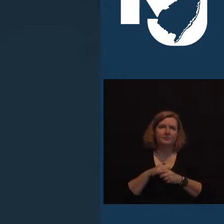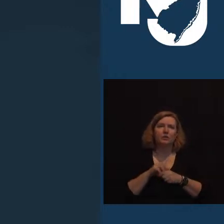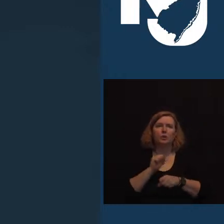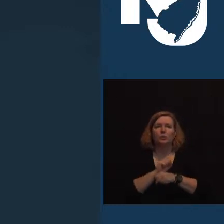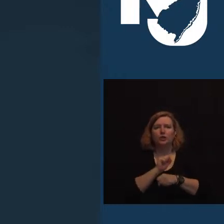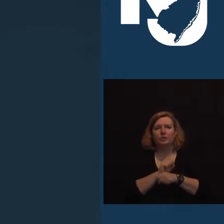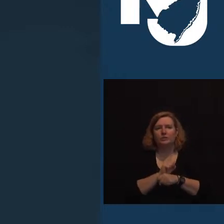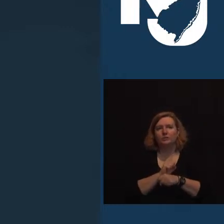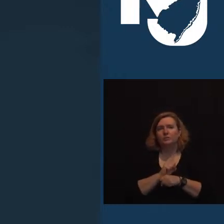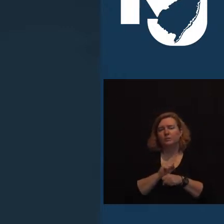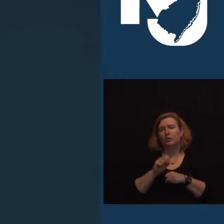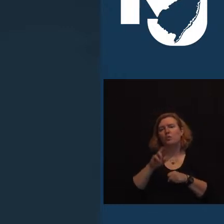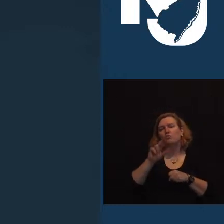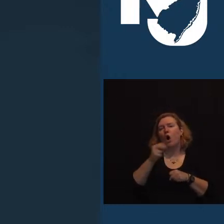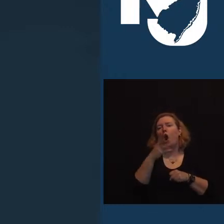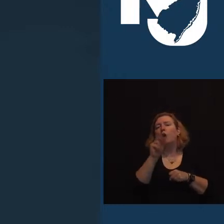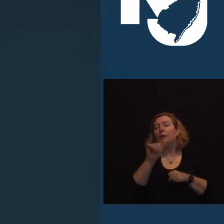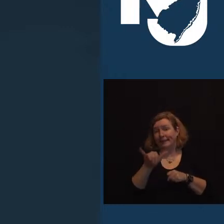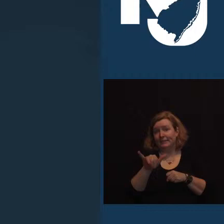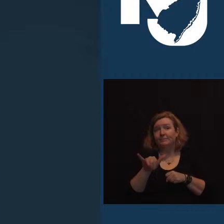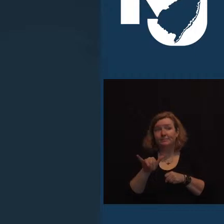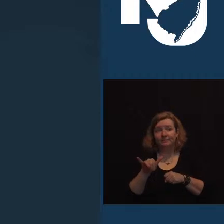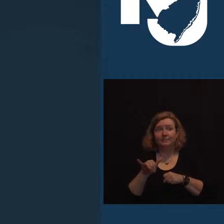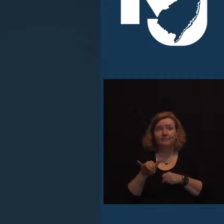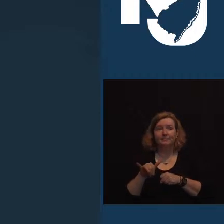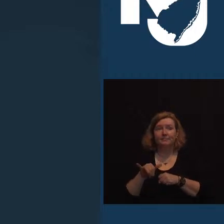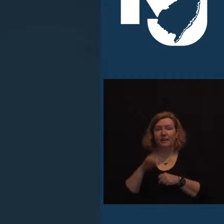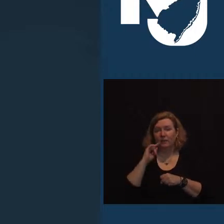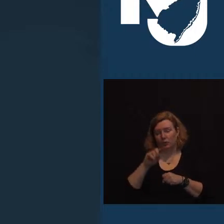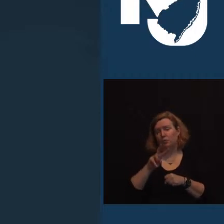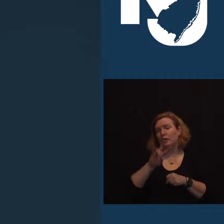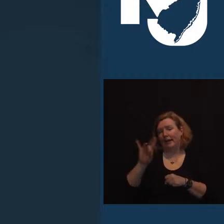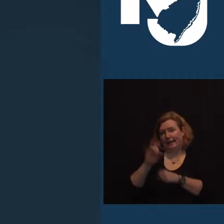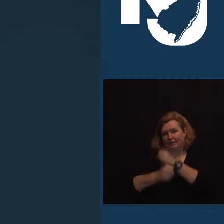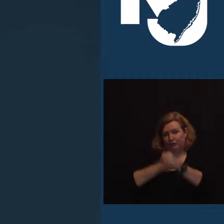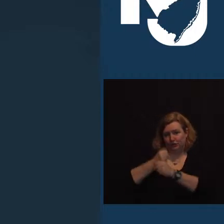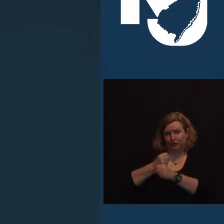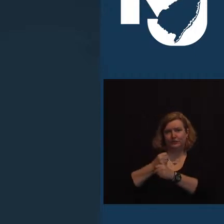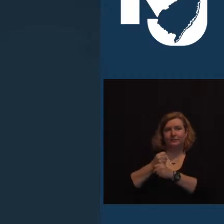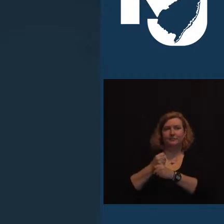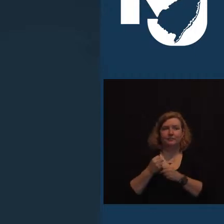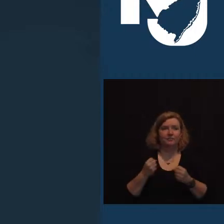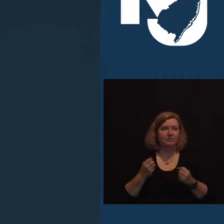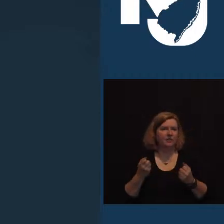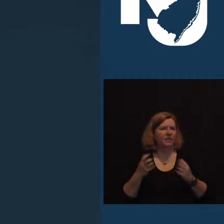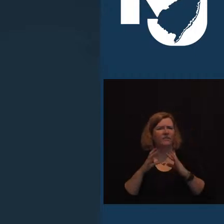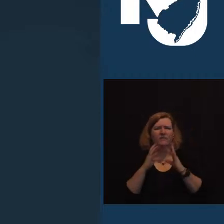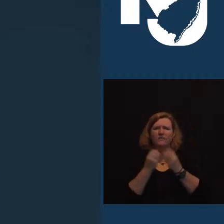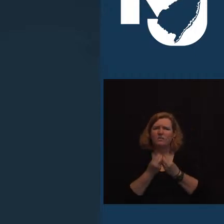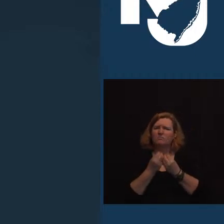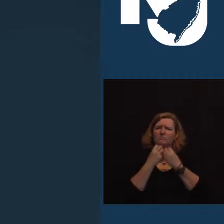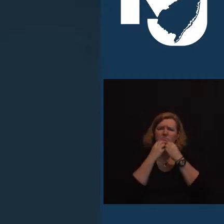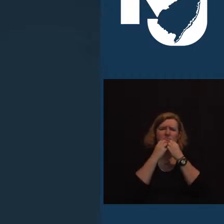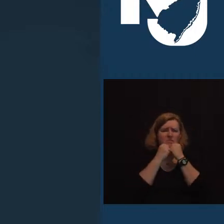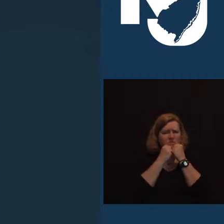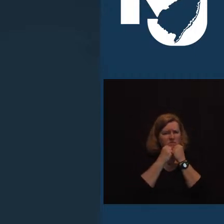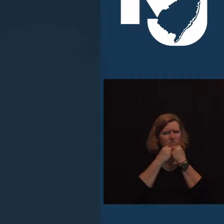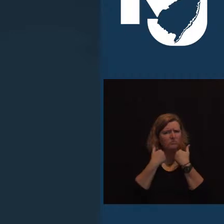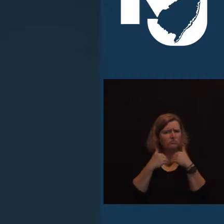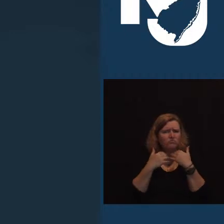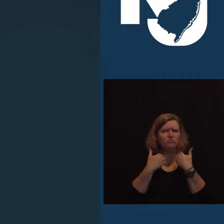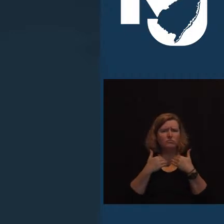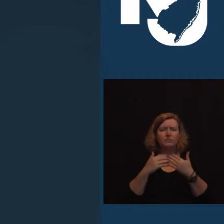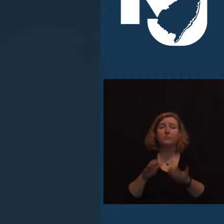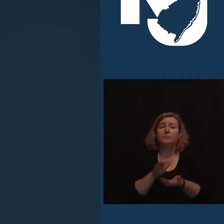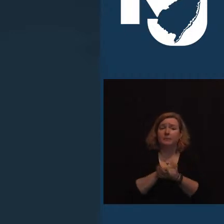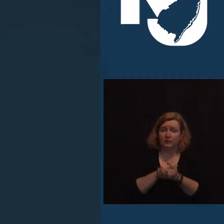years. The true measure of the man was his family. His wife of 40 years, Janina, you could see